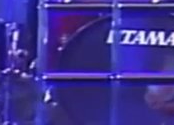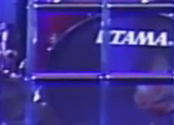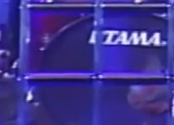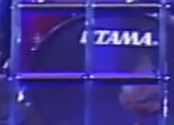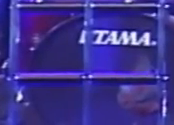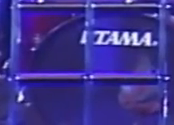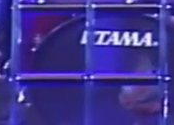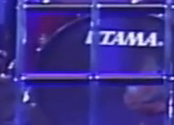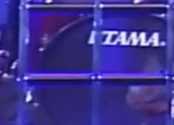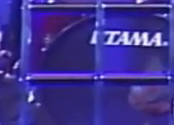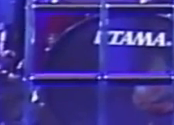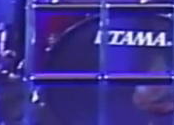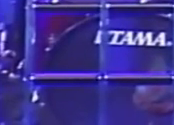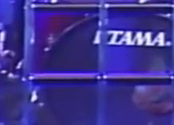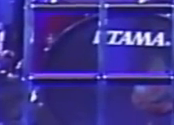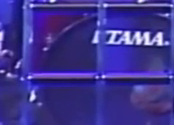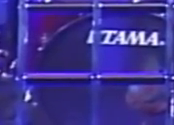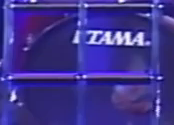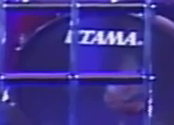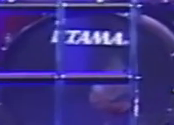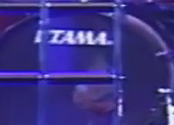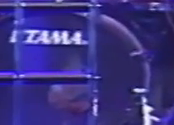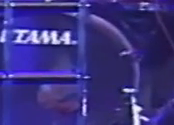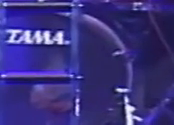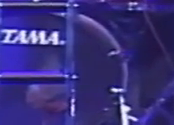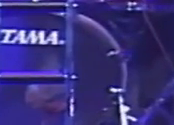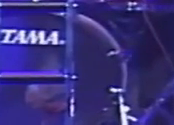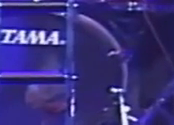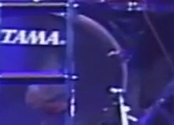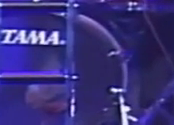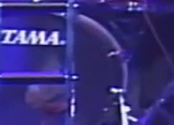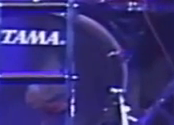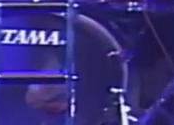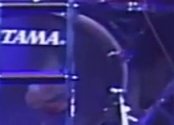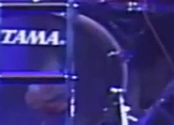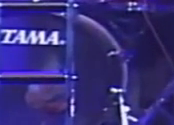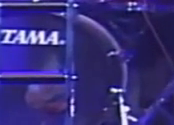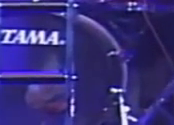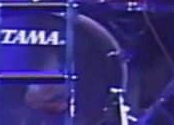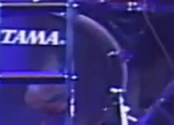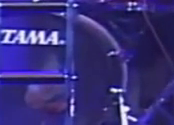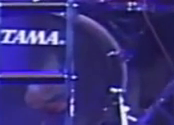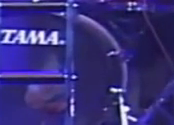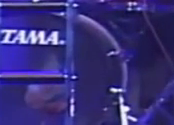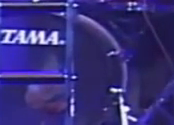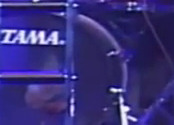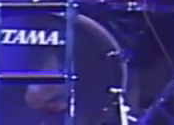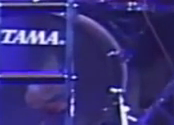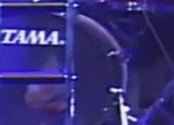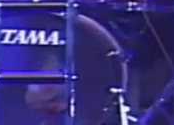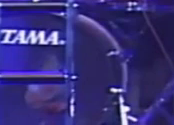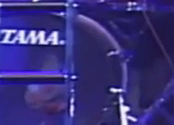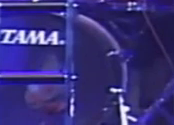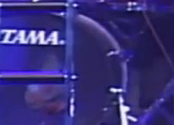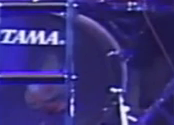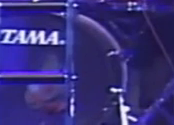We're gonna pray for you right now. Thank you for coming to receive Jesus. And He's gonna bless